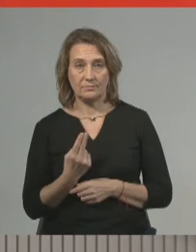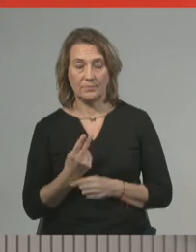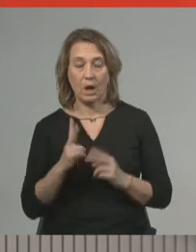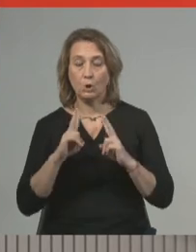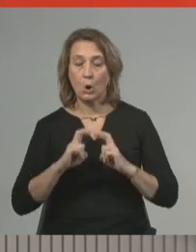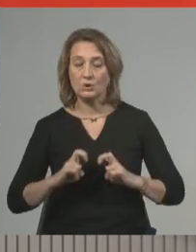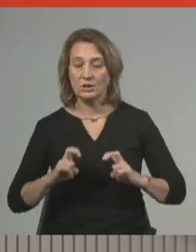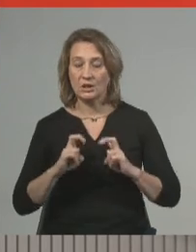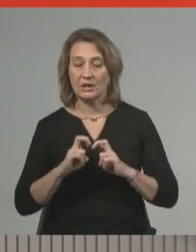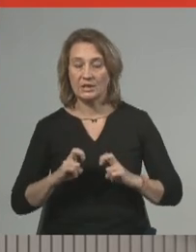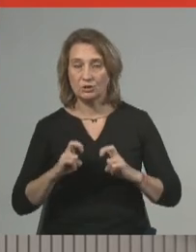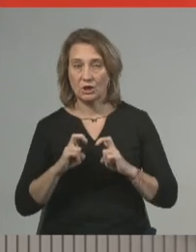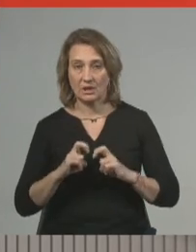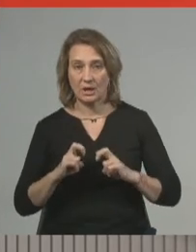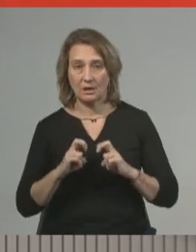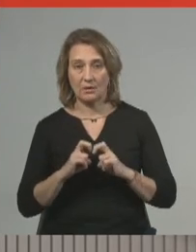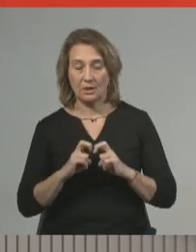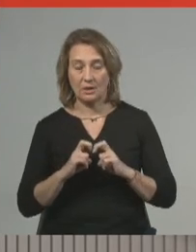research